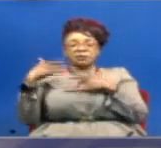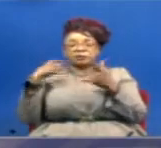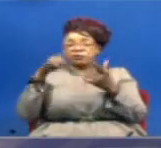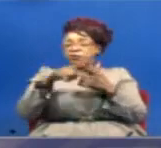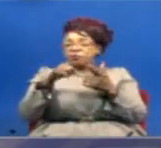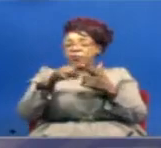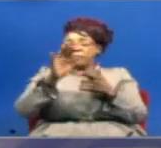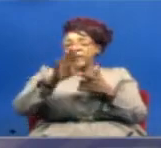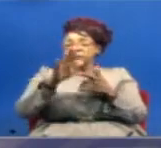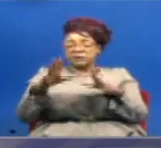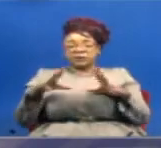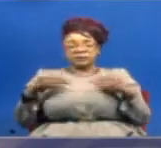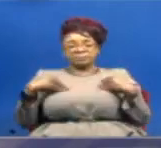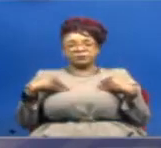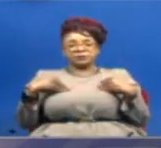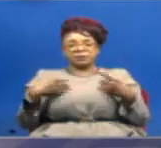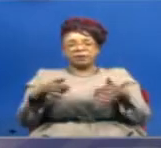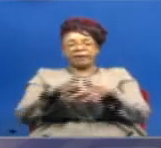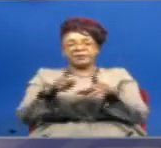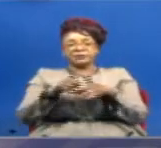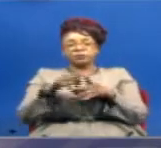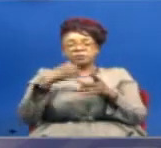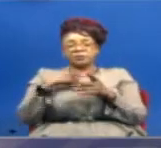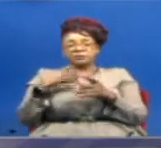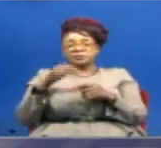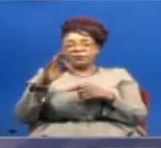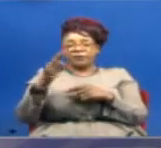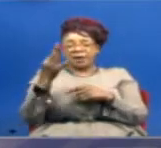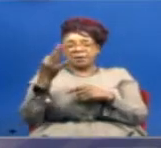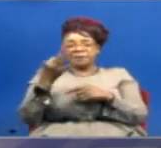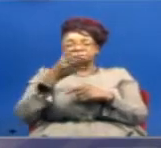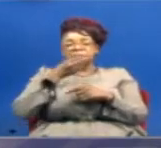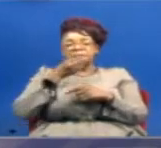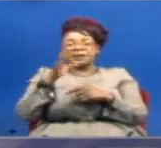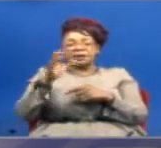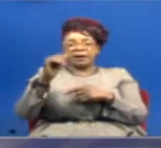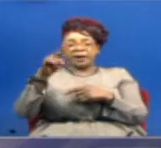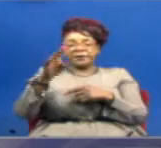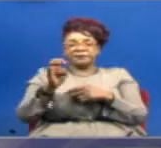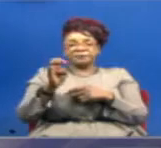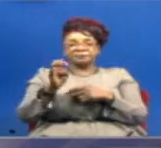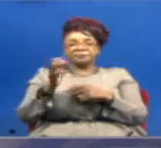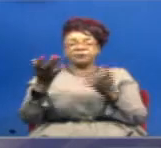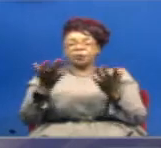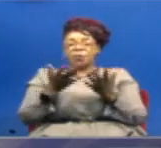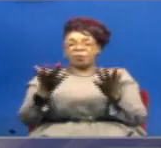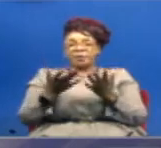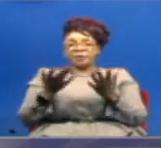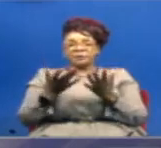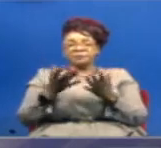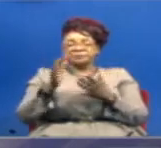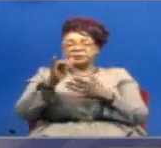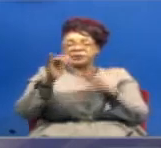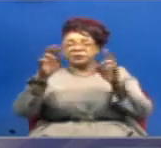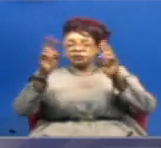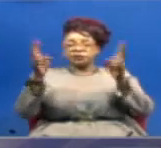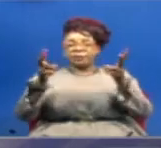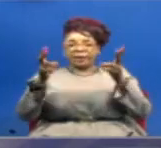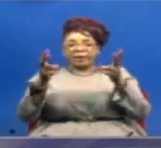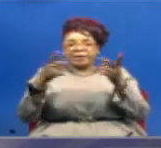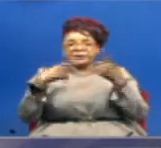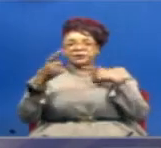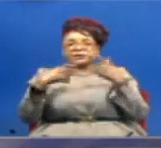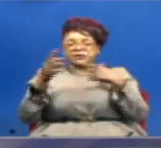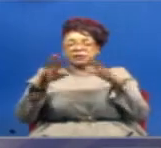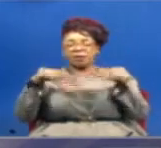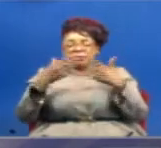admission, as we heard at the third edition of Man Cave, where the topics discussed were around fatherhood